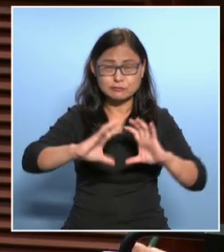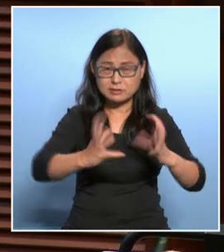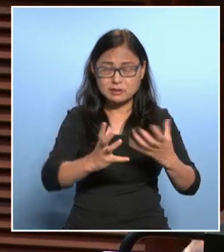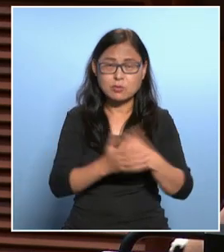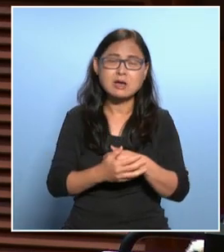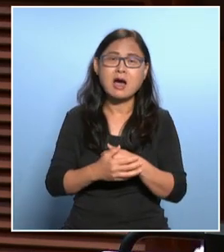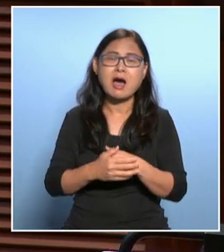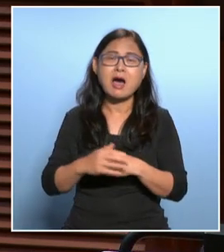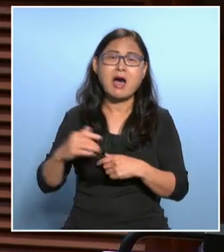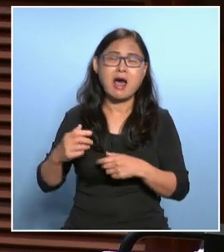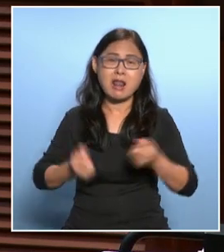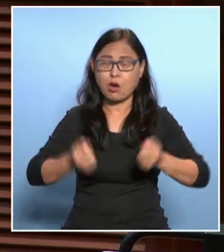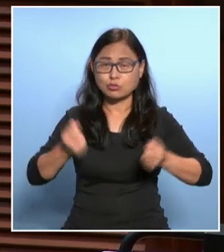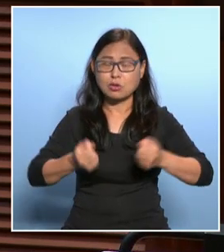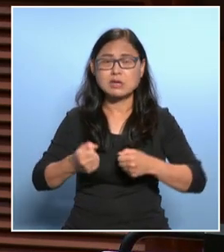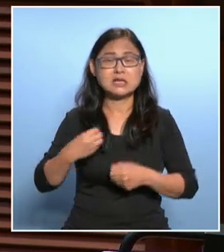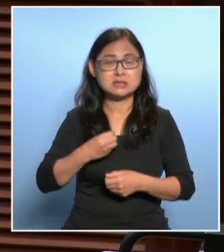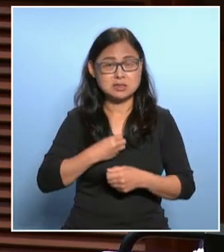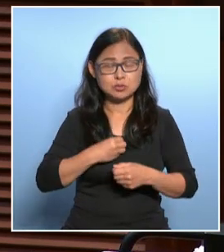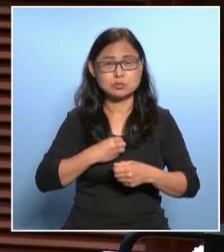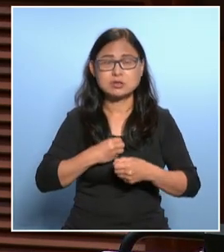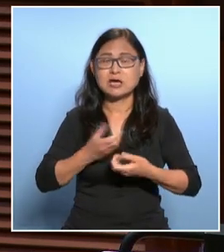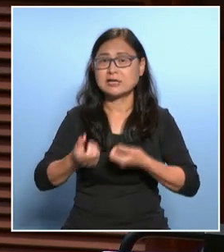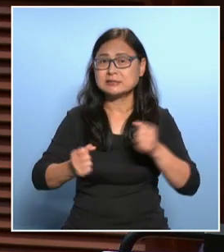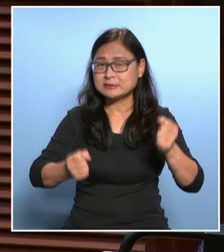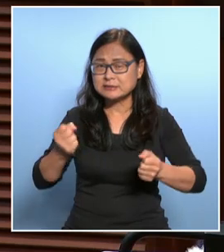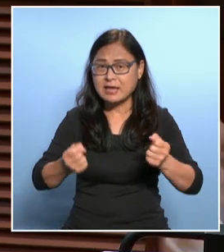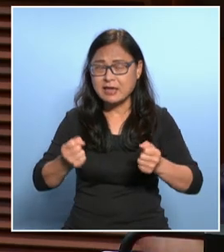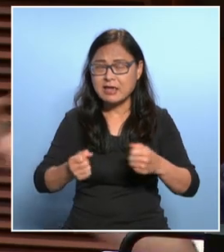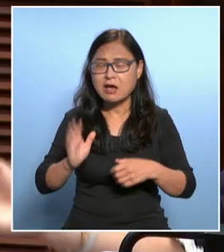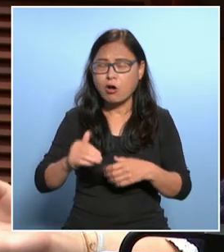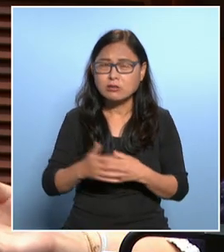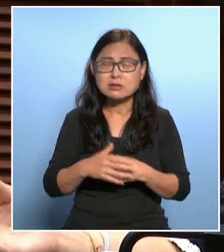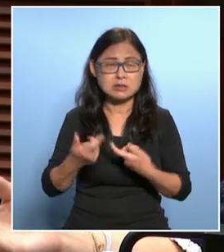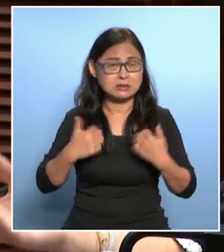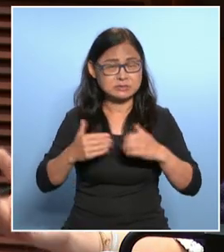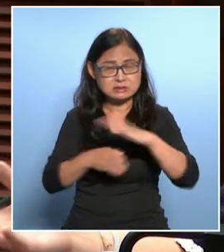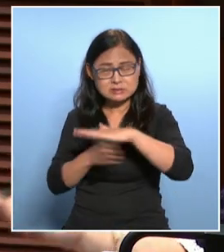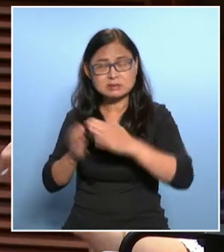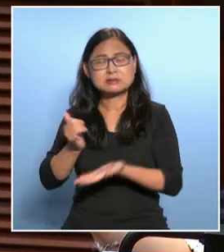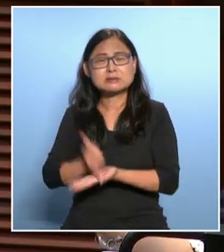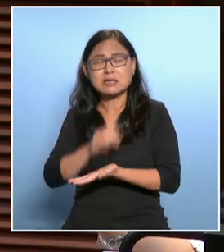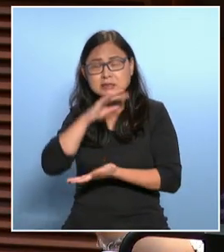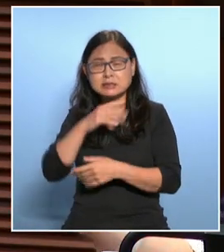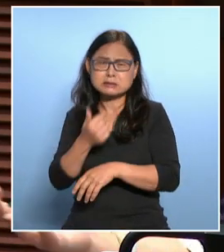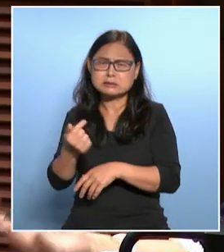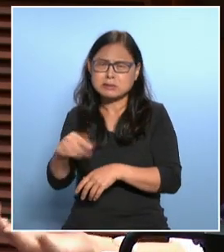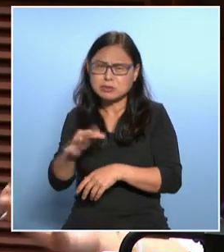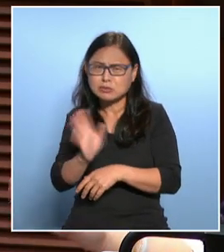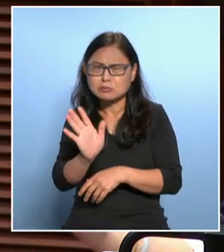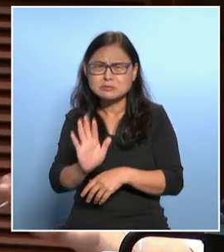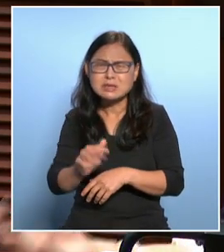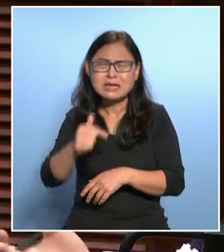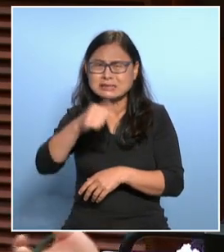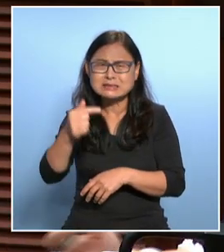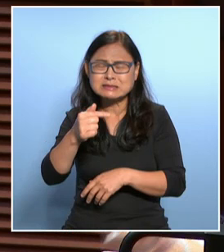Now, there can be mobile medical vehicles. They don't have to go to the A&E. You can